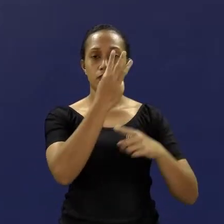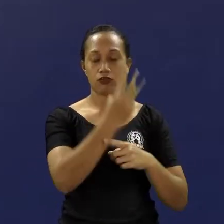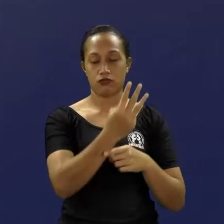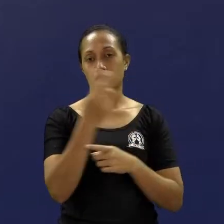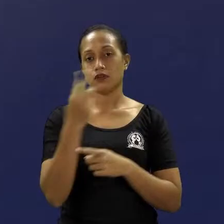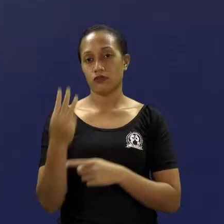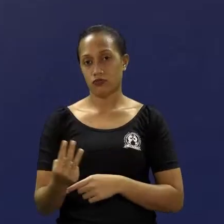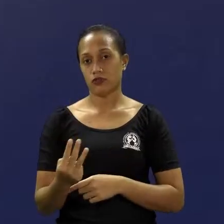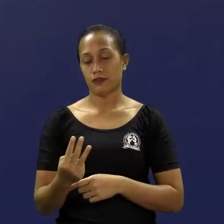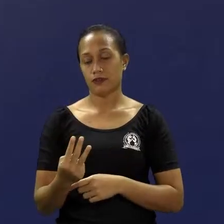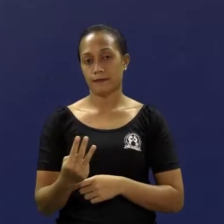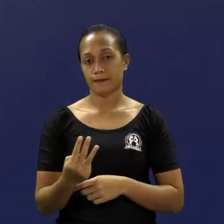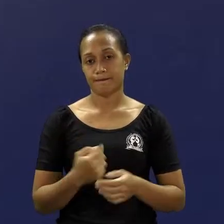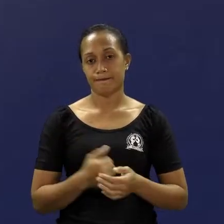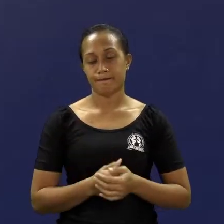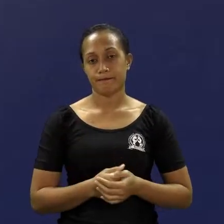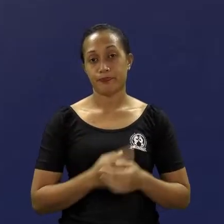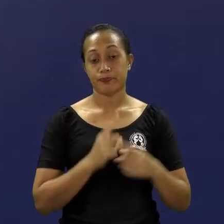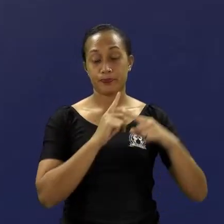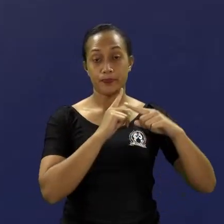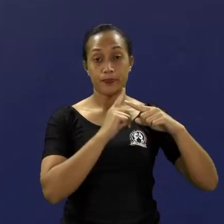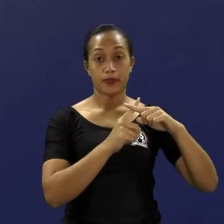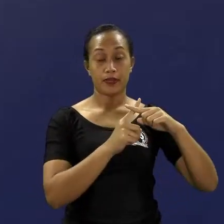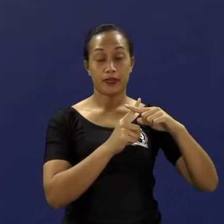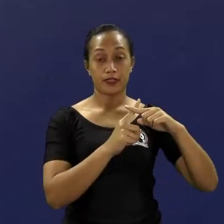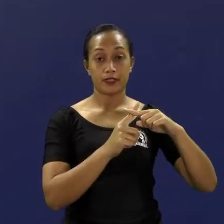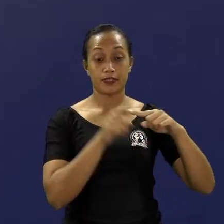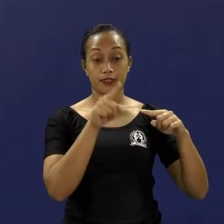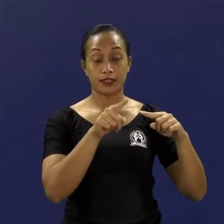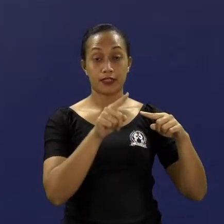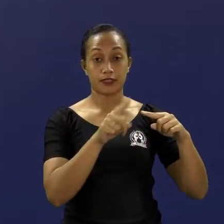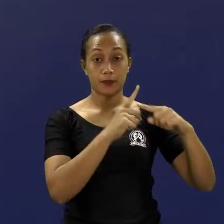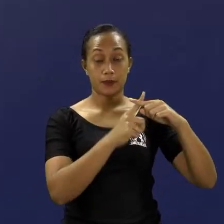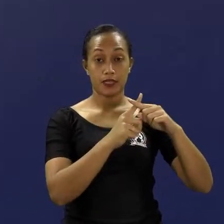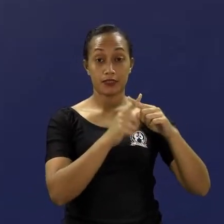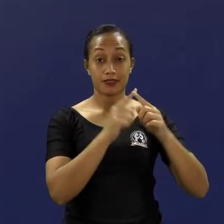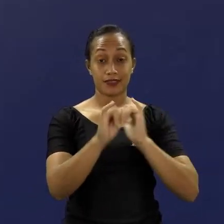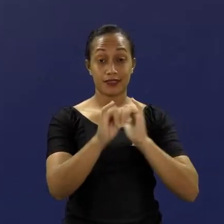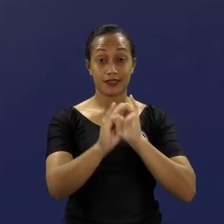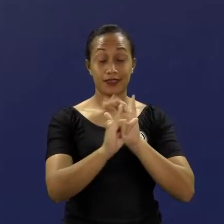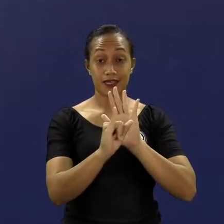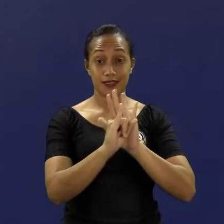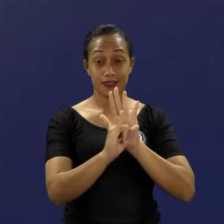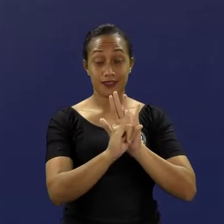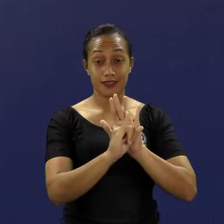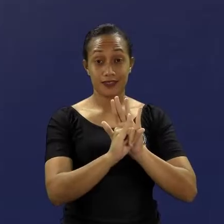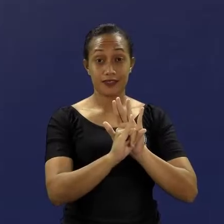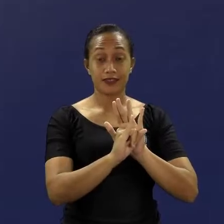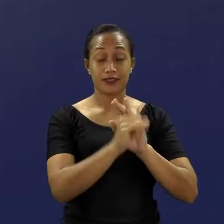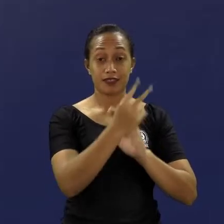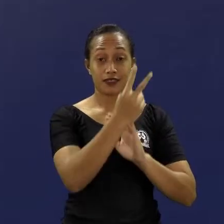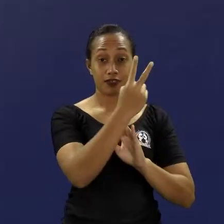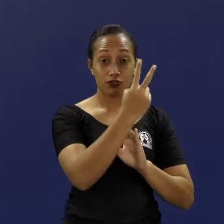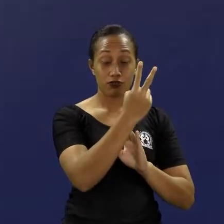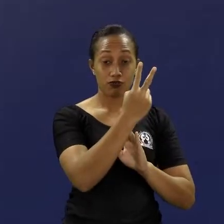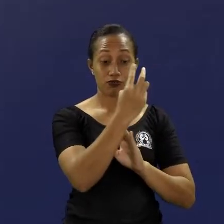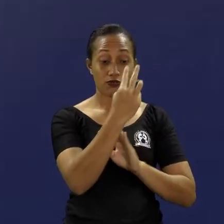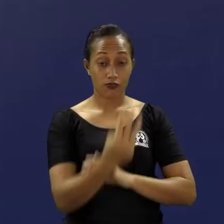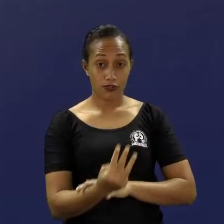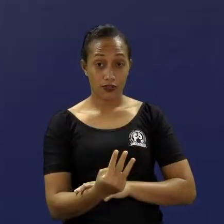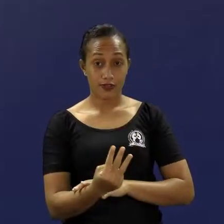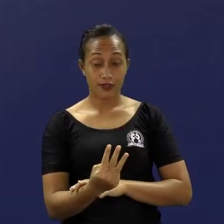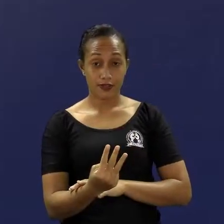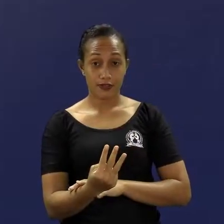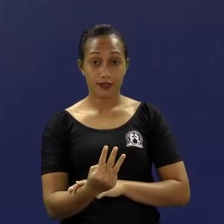3 over 3. Plus, this is the plus sign here, plus 2 over